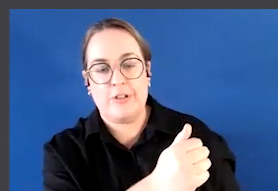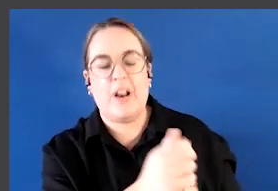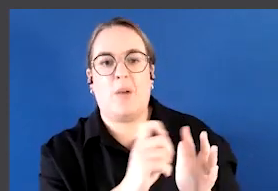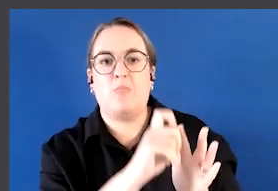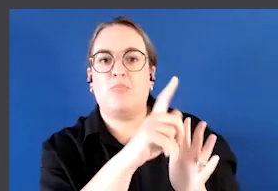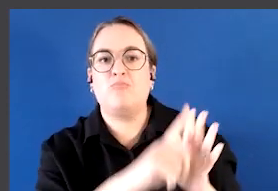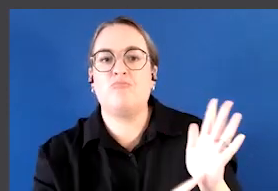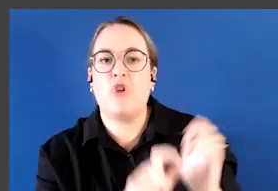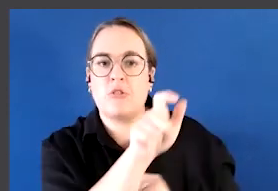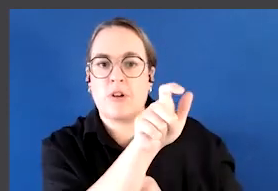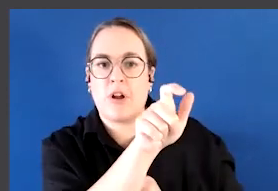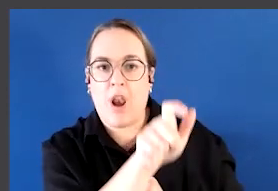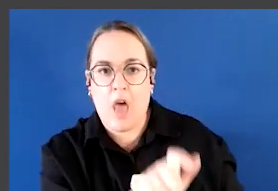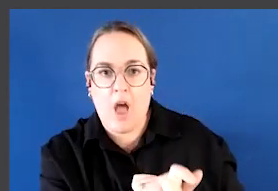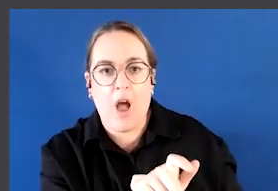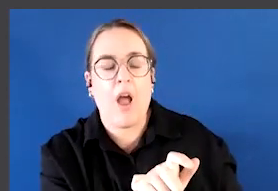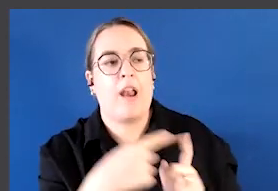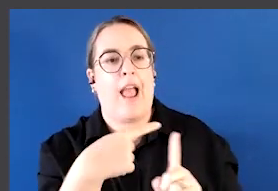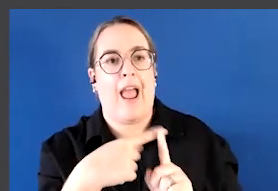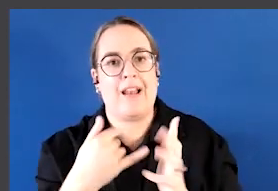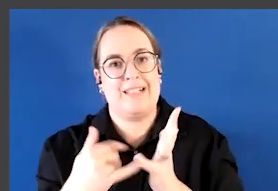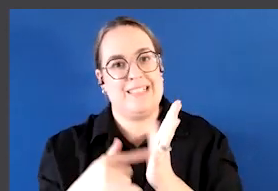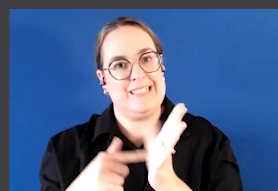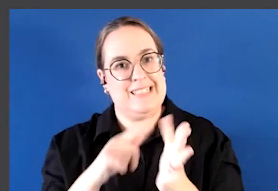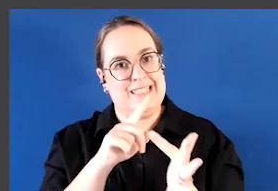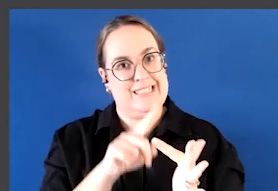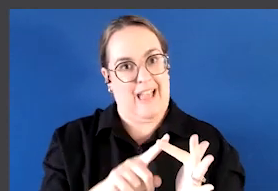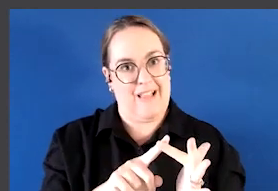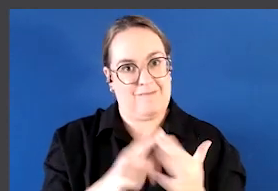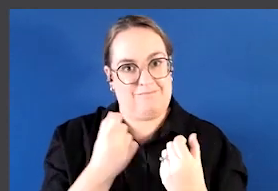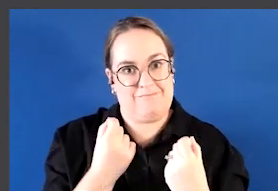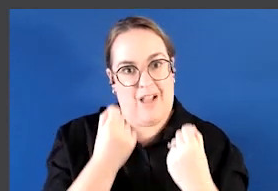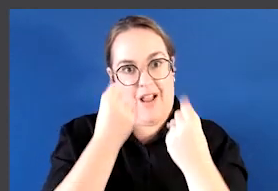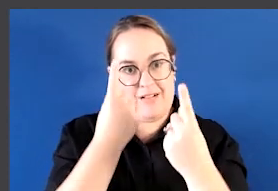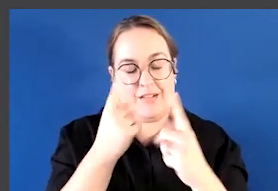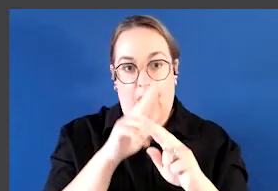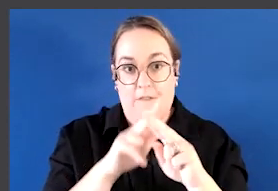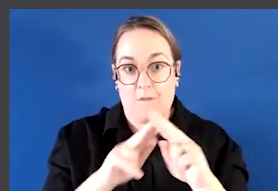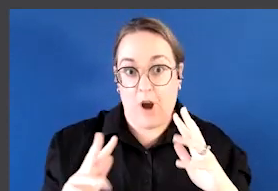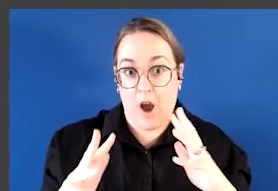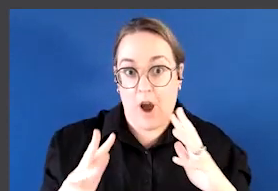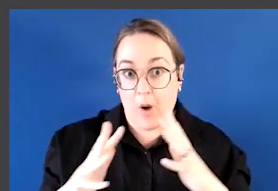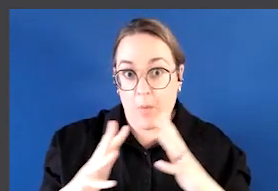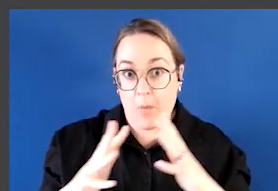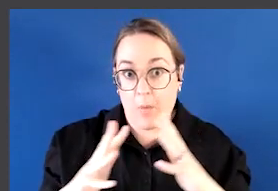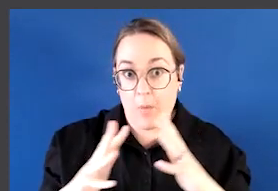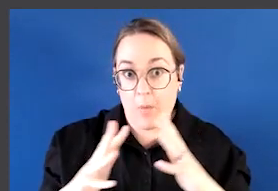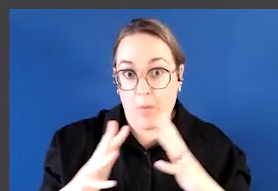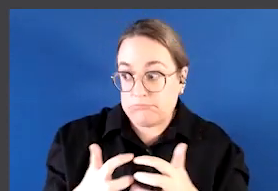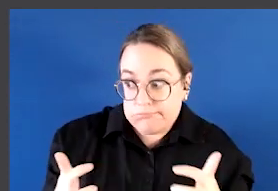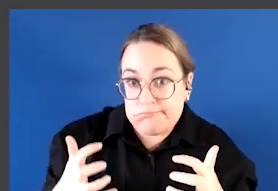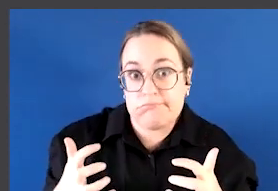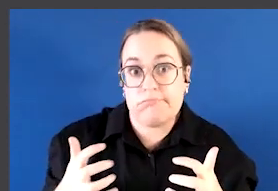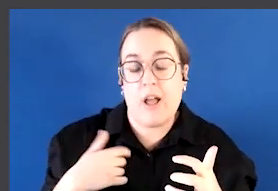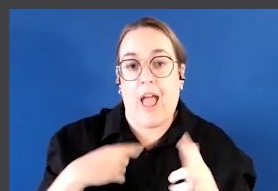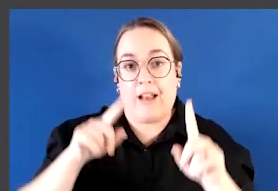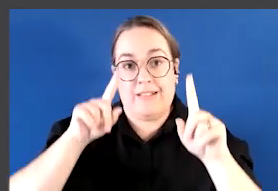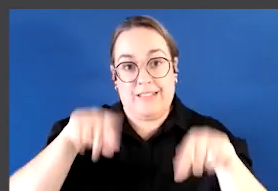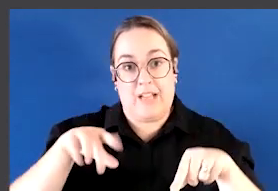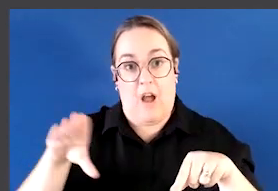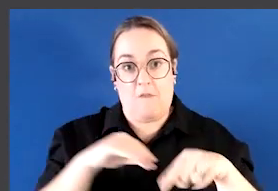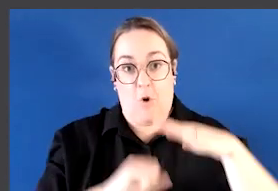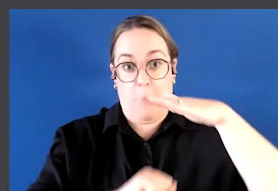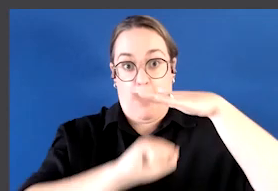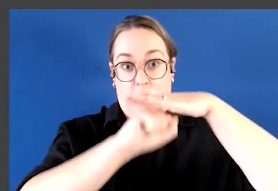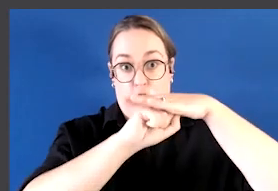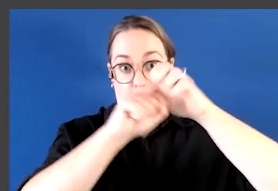leadership at the client, the project client being the state and our contractors, understand the frameworks, understand the contracts